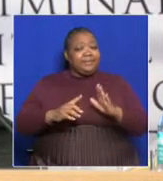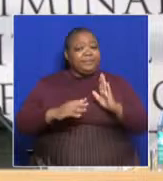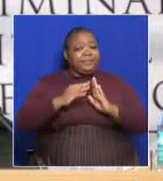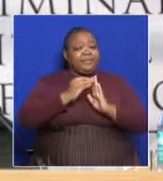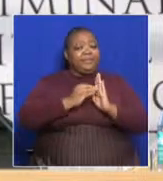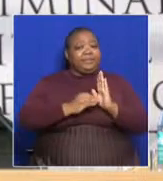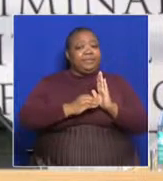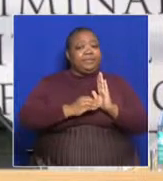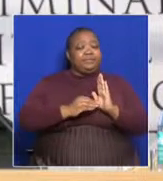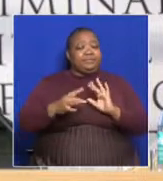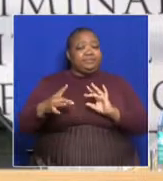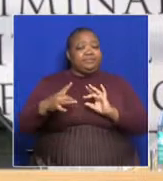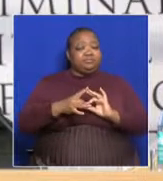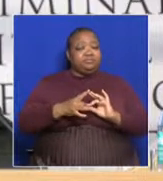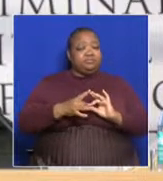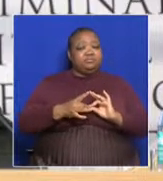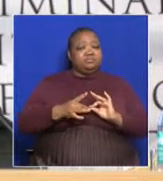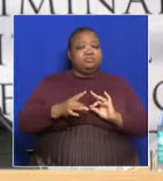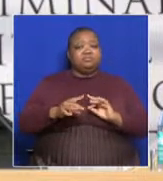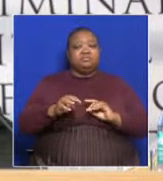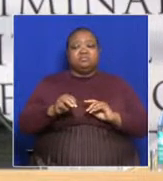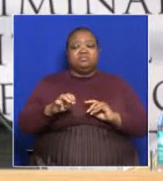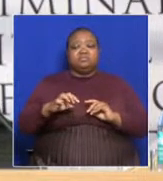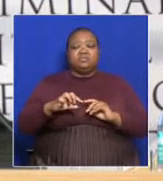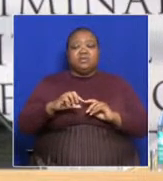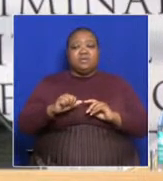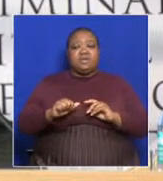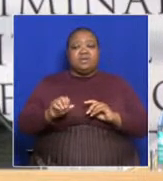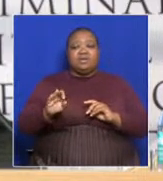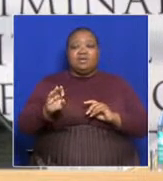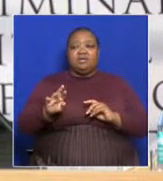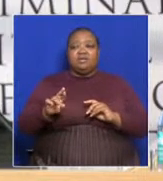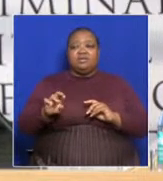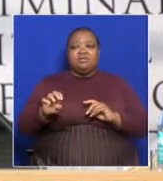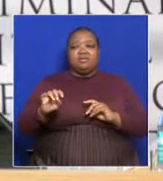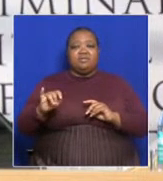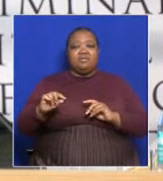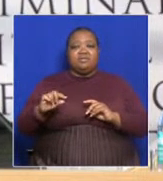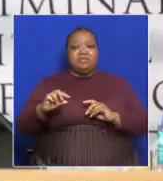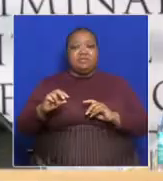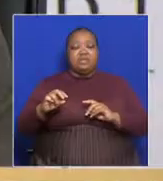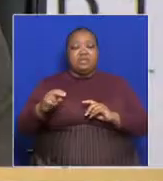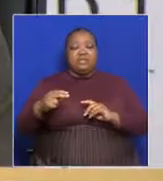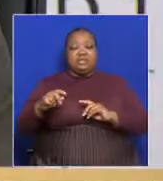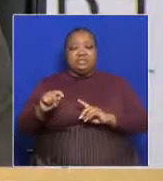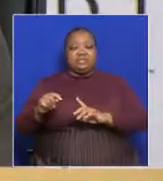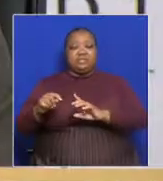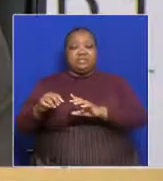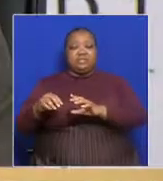in the mega freight clearing agent in that exercise of the 1st of July.